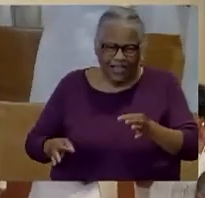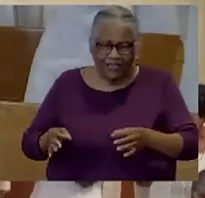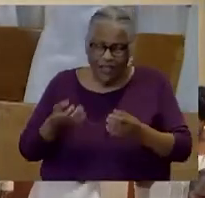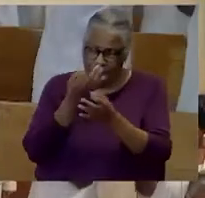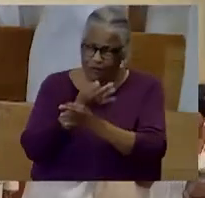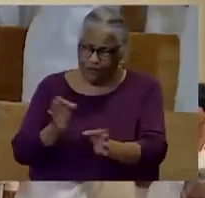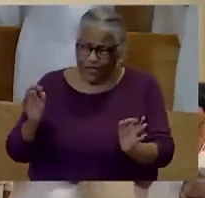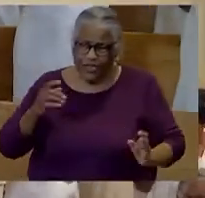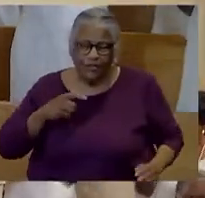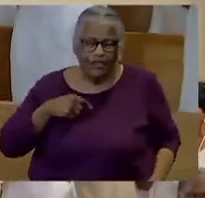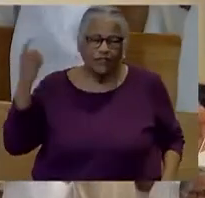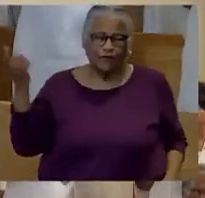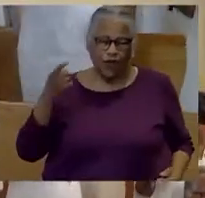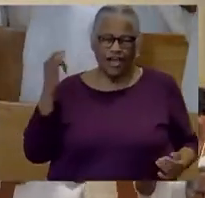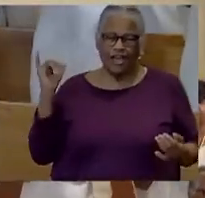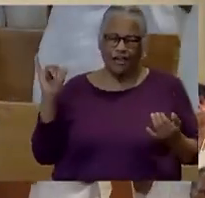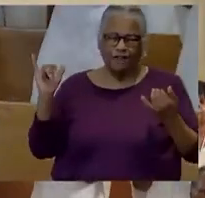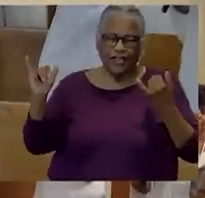made me.